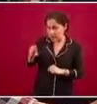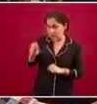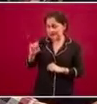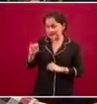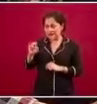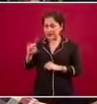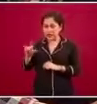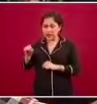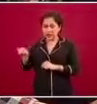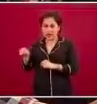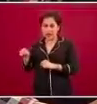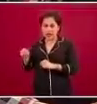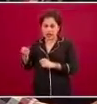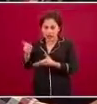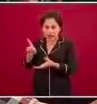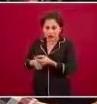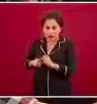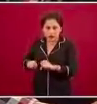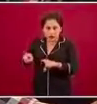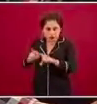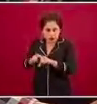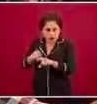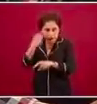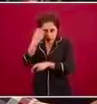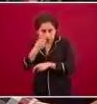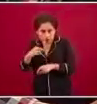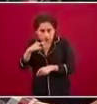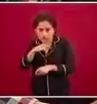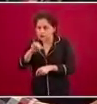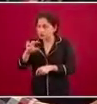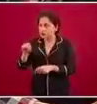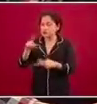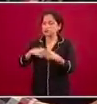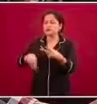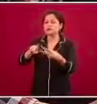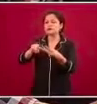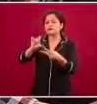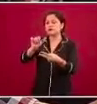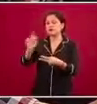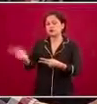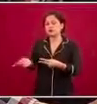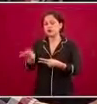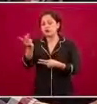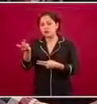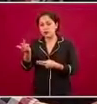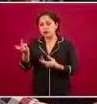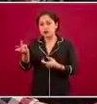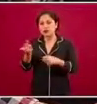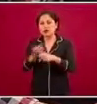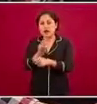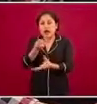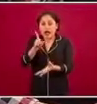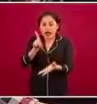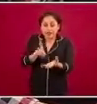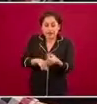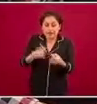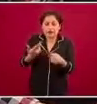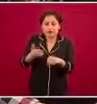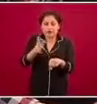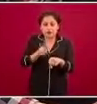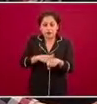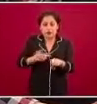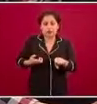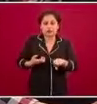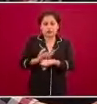want to ask you if this is included within the Sentinel model. And talking about the outbreaks